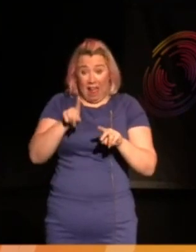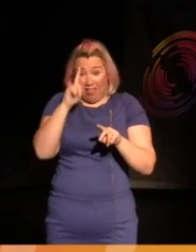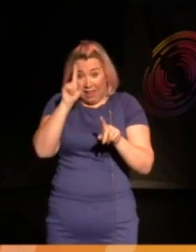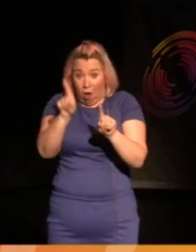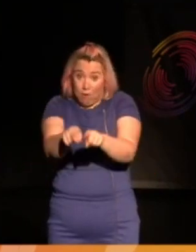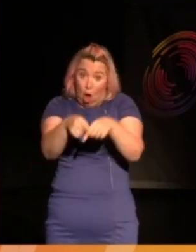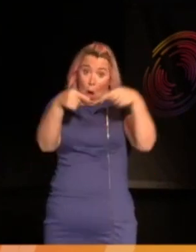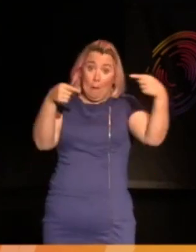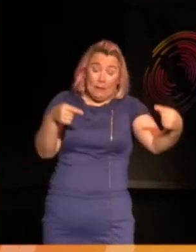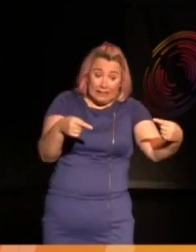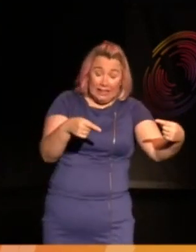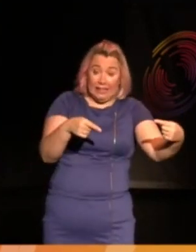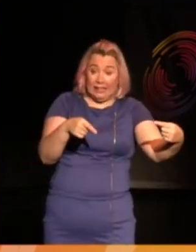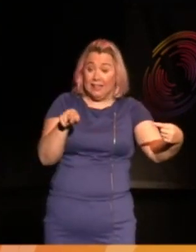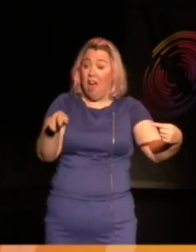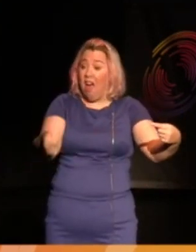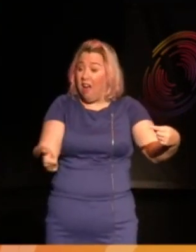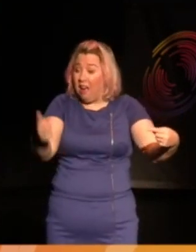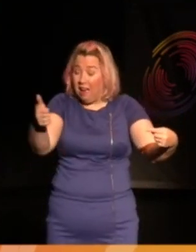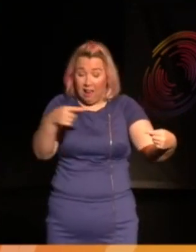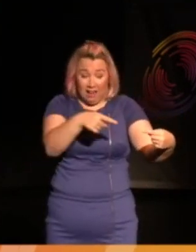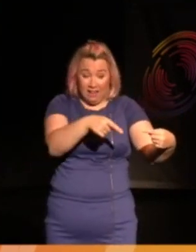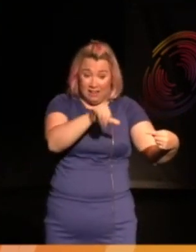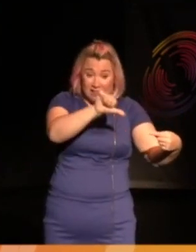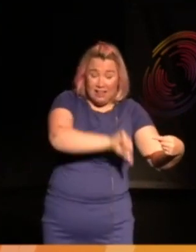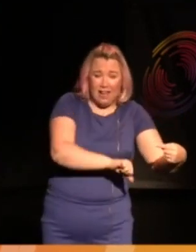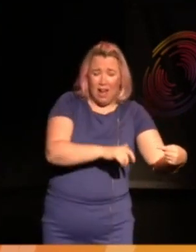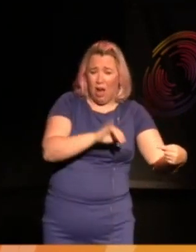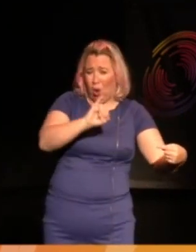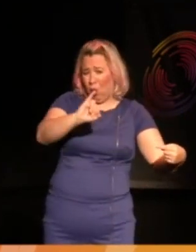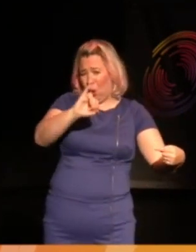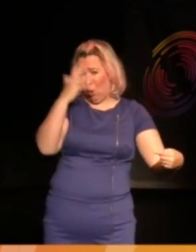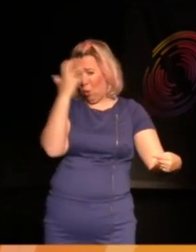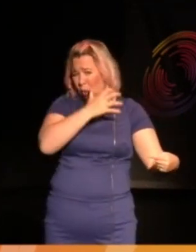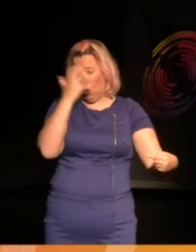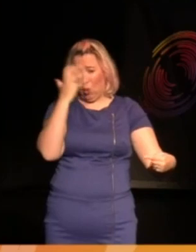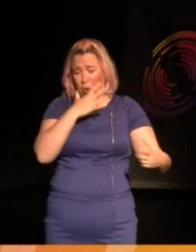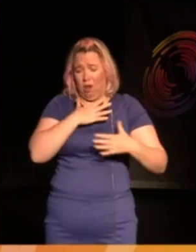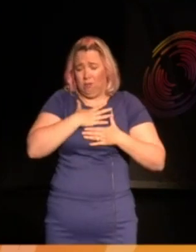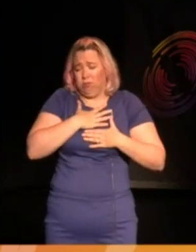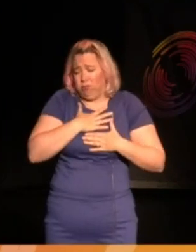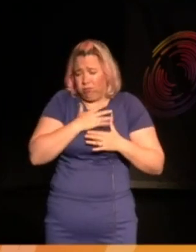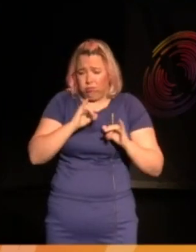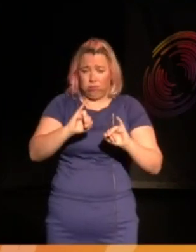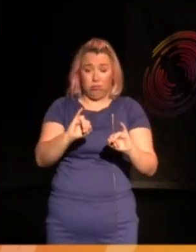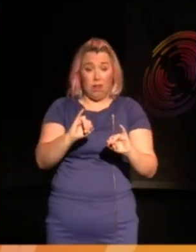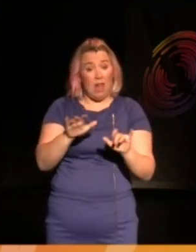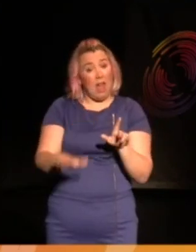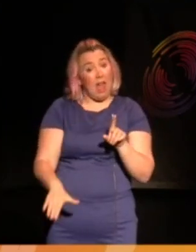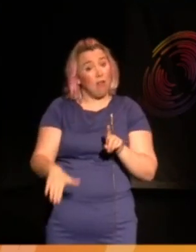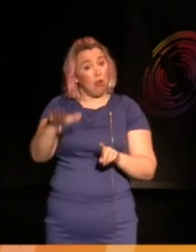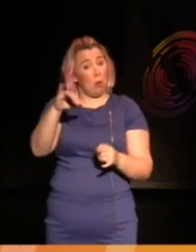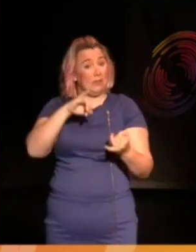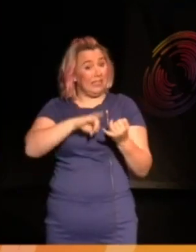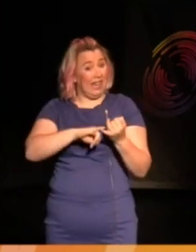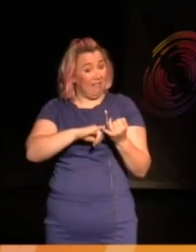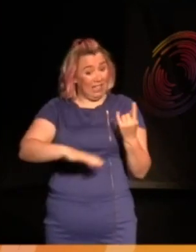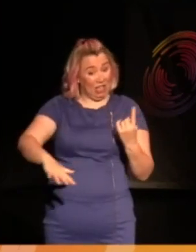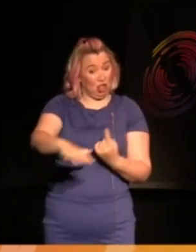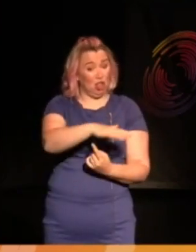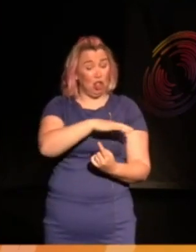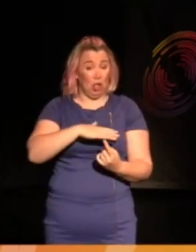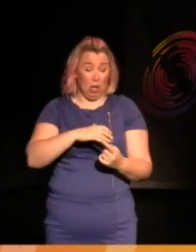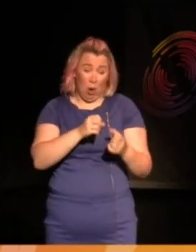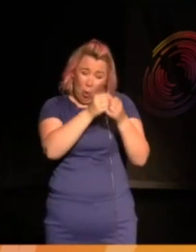And secondly, and there is something of my upbringing in this. I grew up in Stevenage, in an overwhelmingly